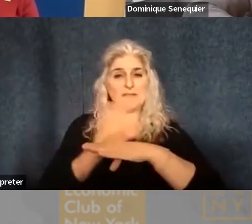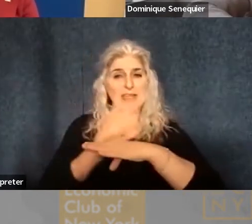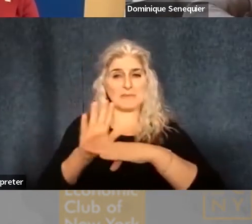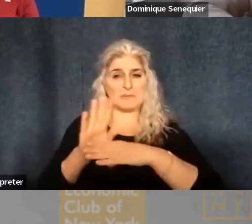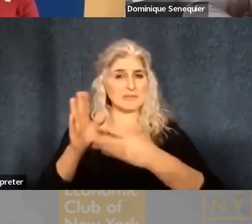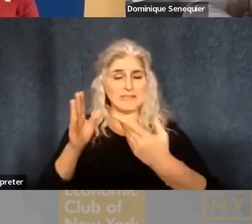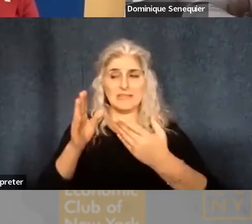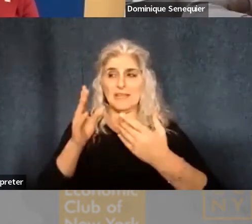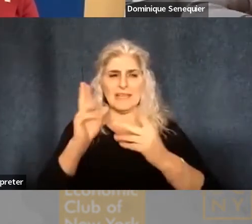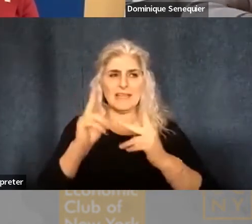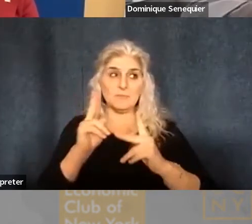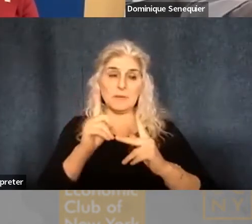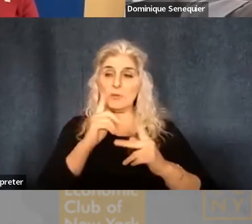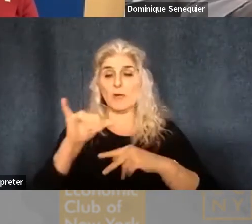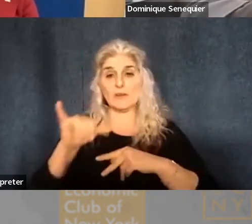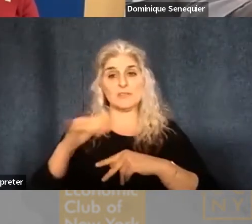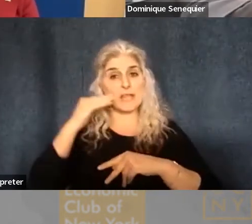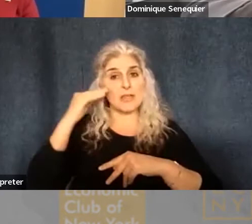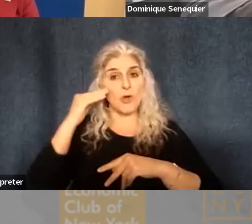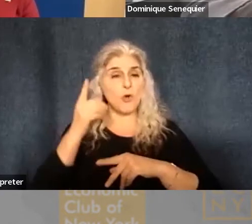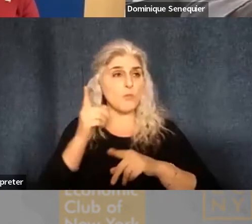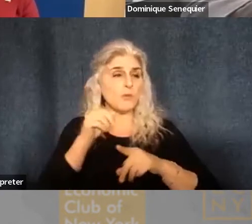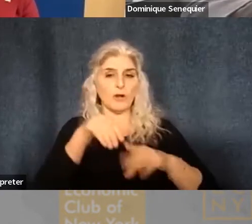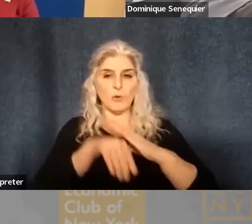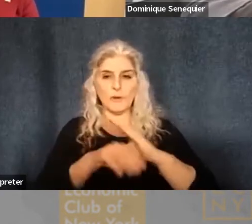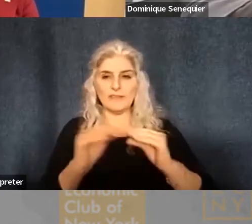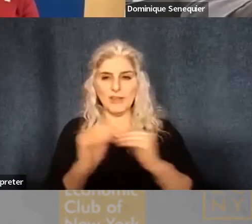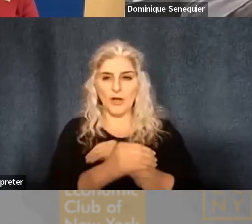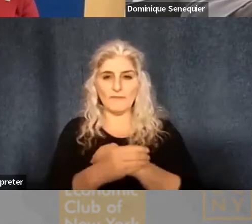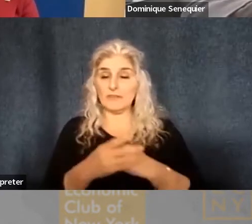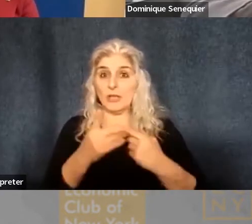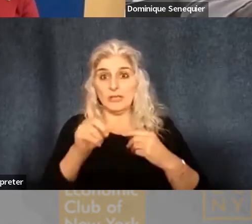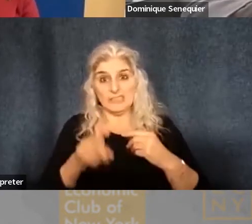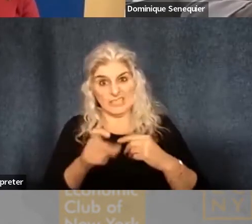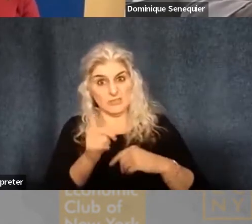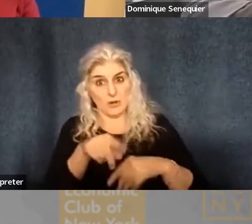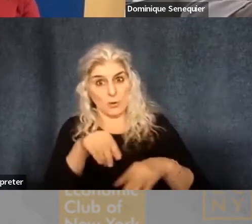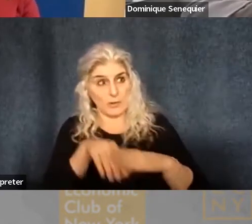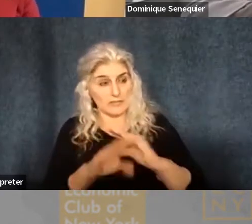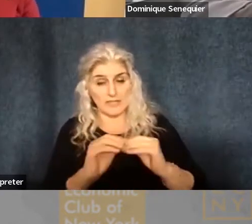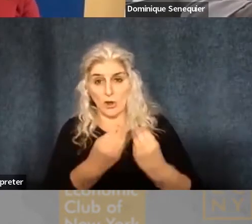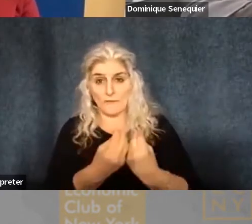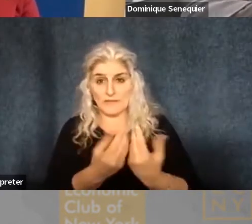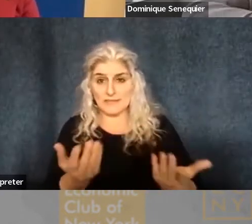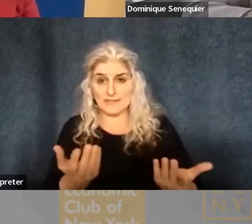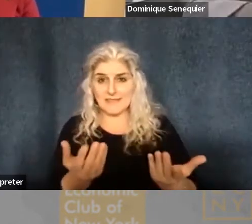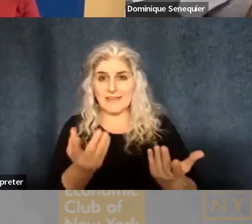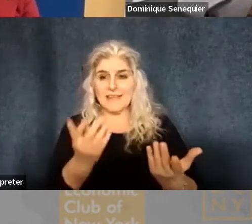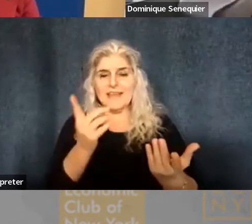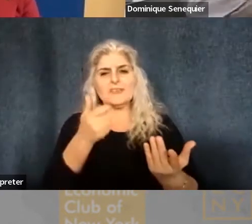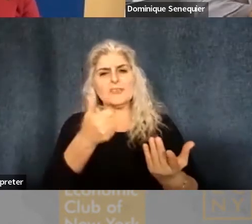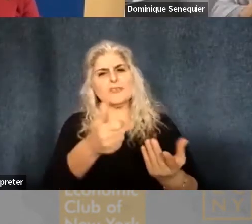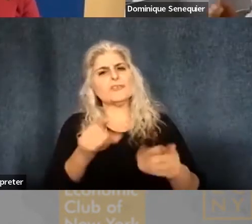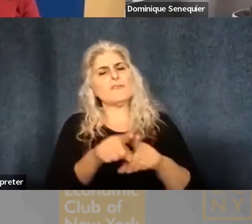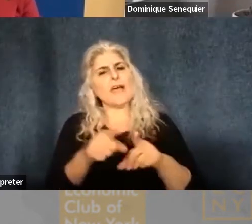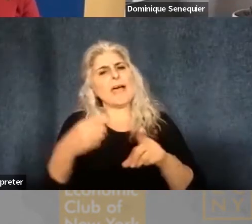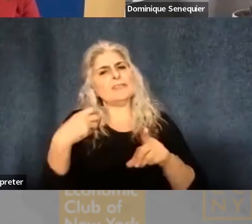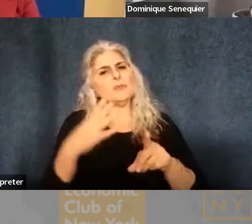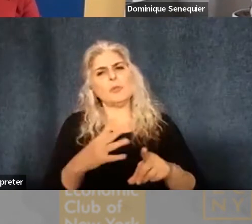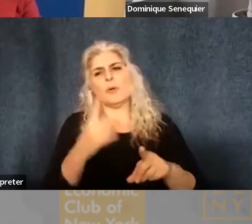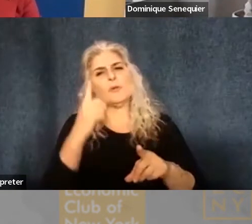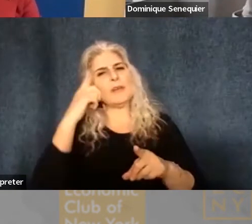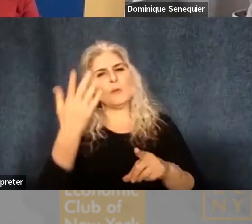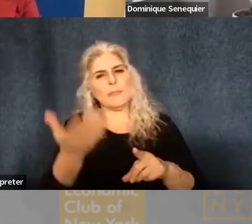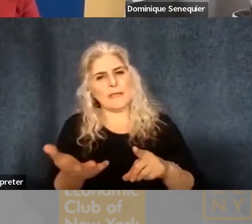about whether or not people want to be in the office or whether or not they need to be in the office or not. As an employer, where do you think we're heading with